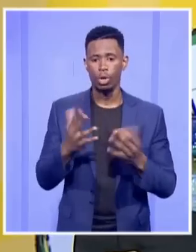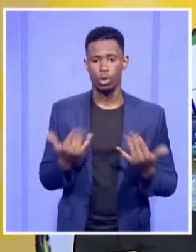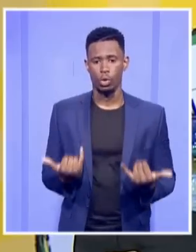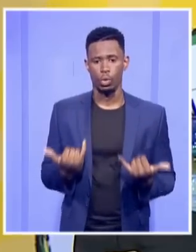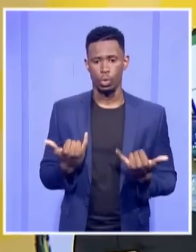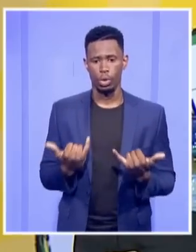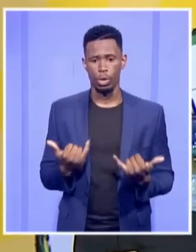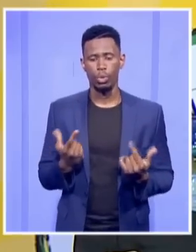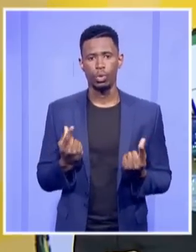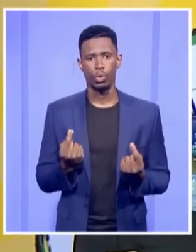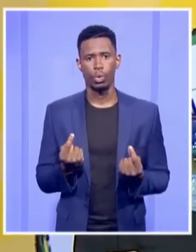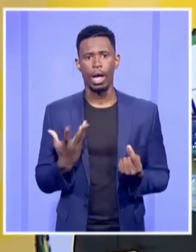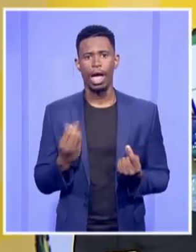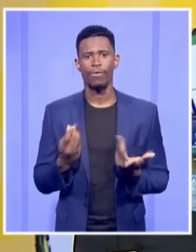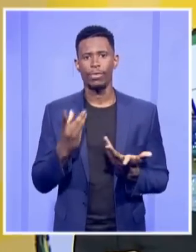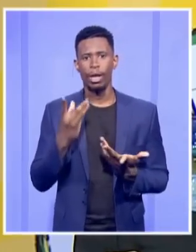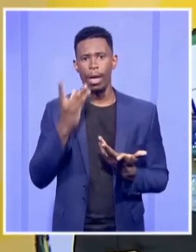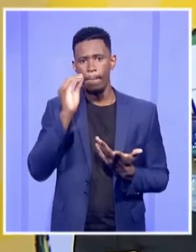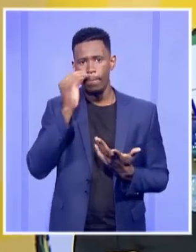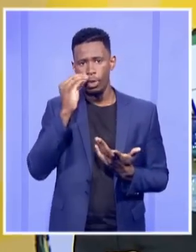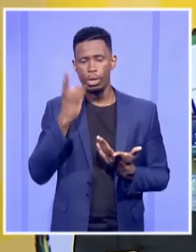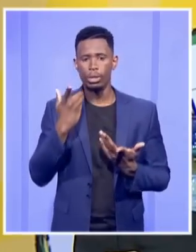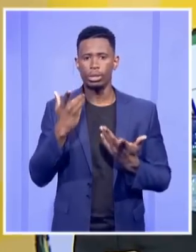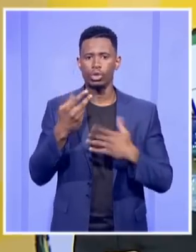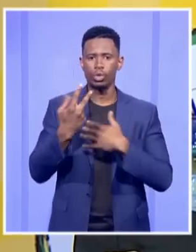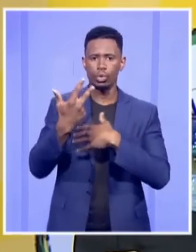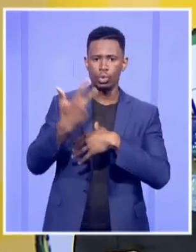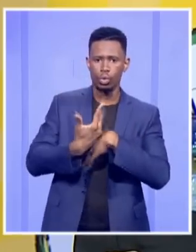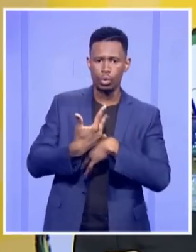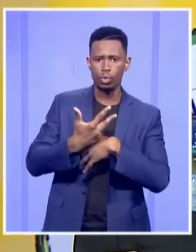we'll have a media open day.